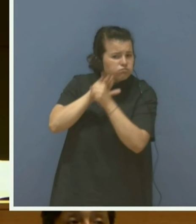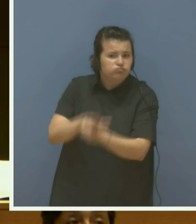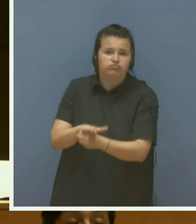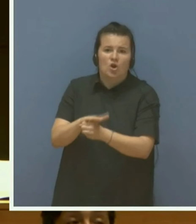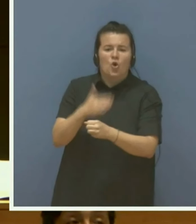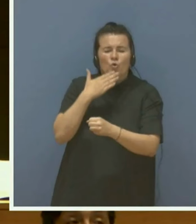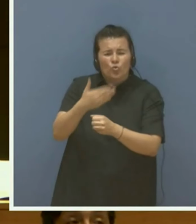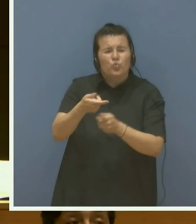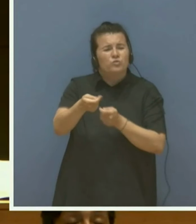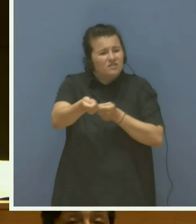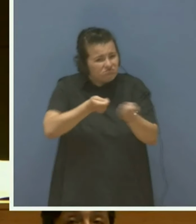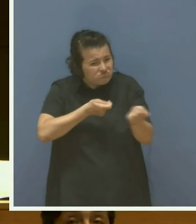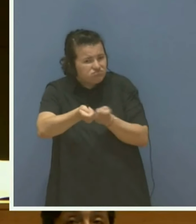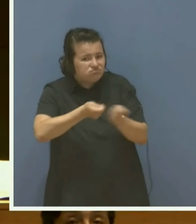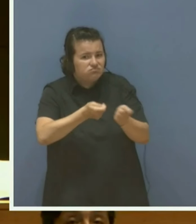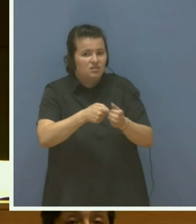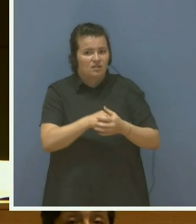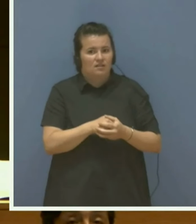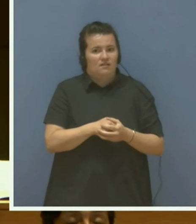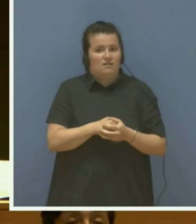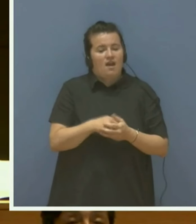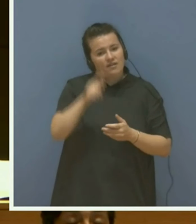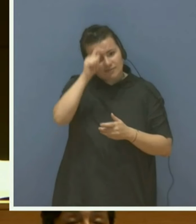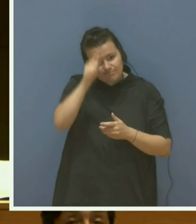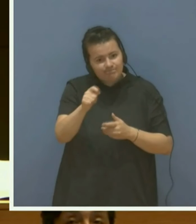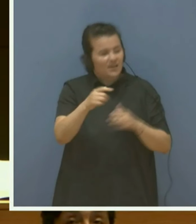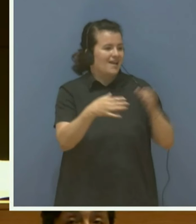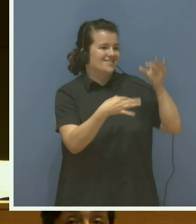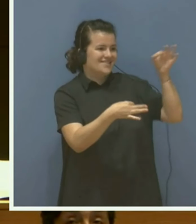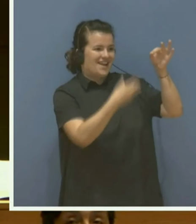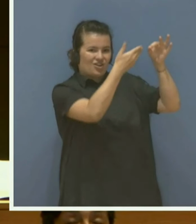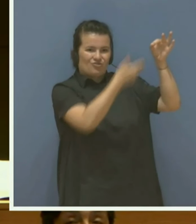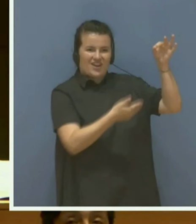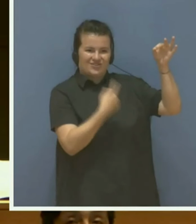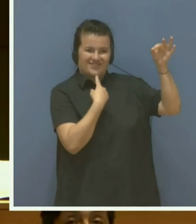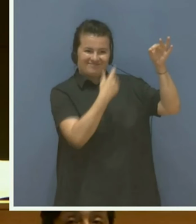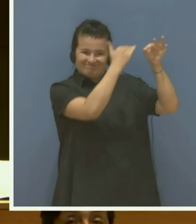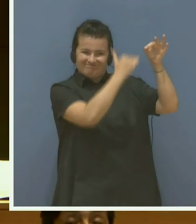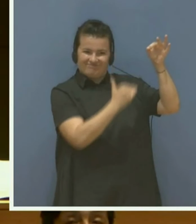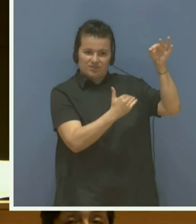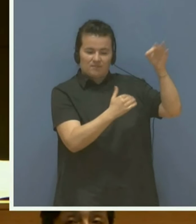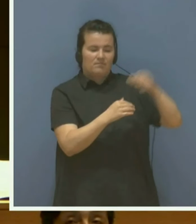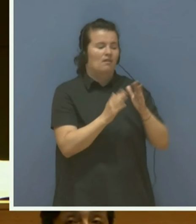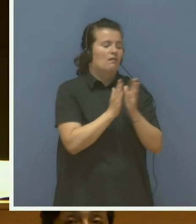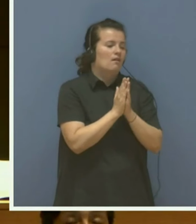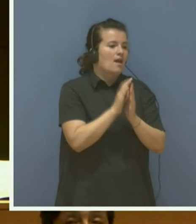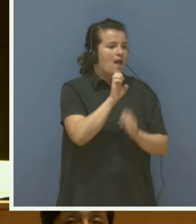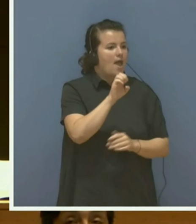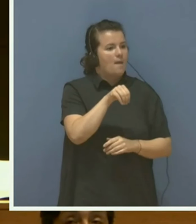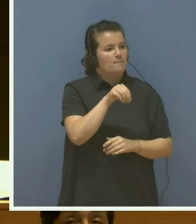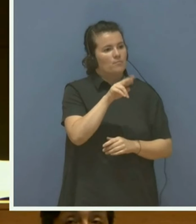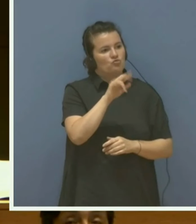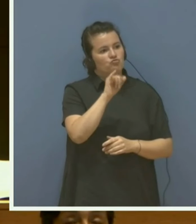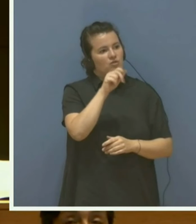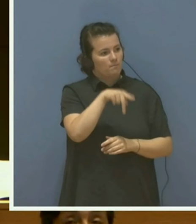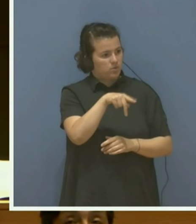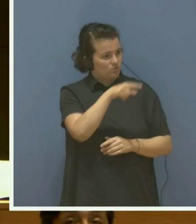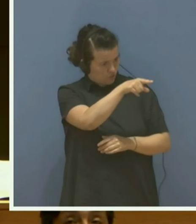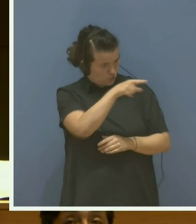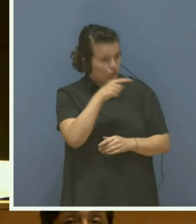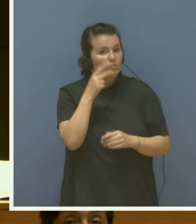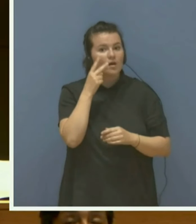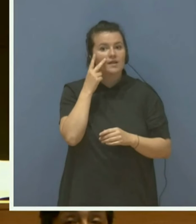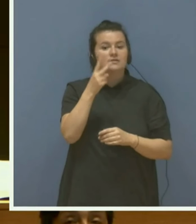integrity as set on in the declaration. We recommend that in EMRIP, while monitoring the implementation